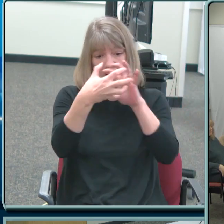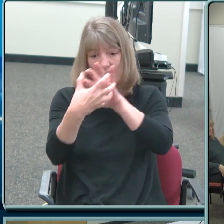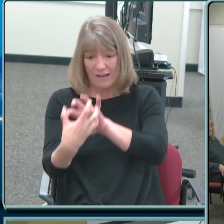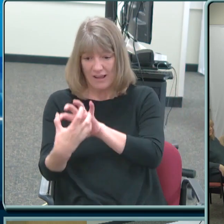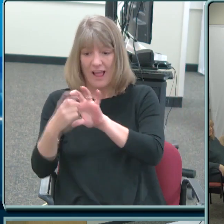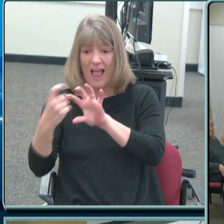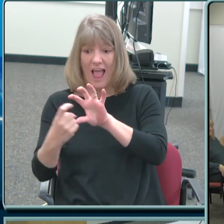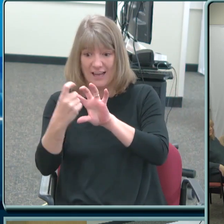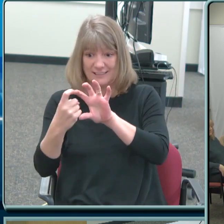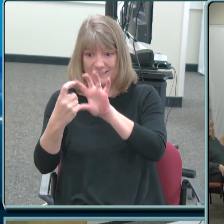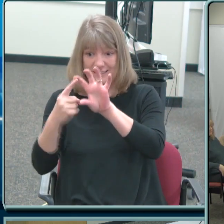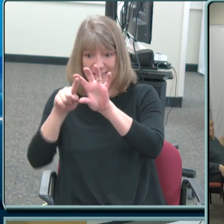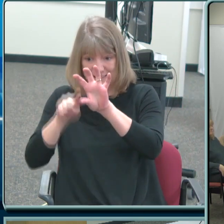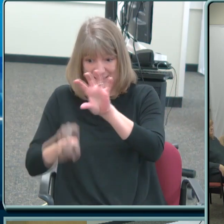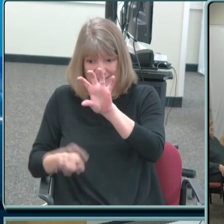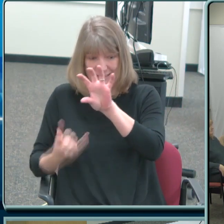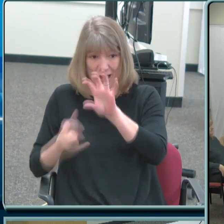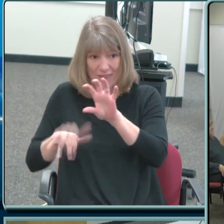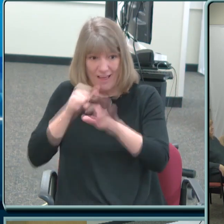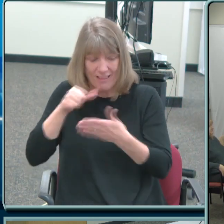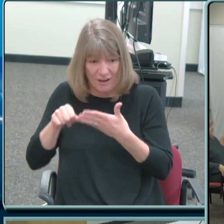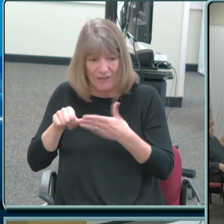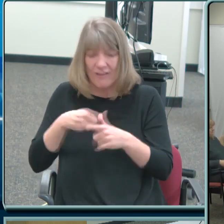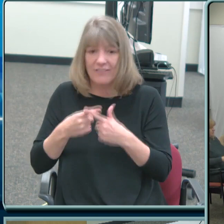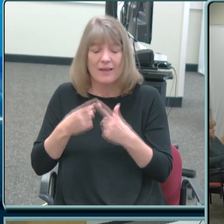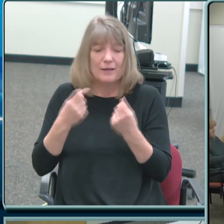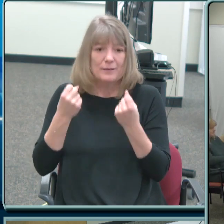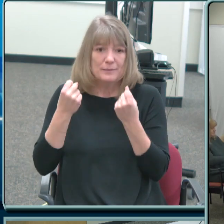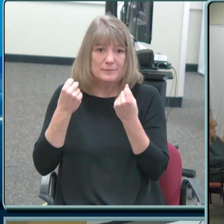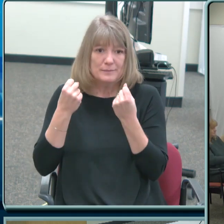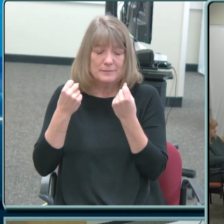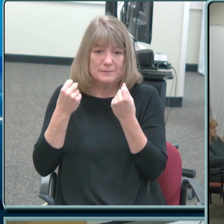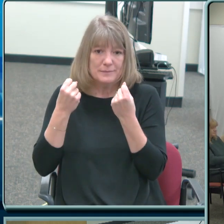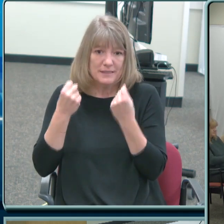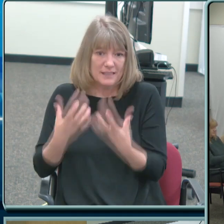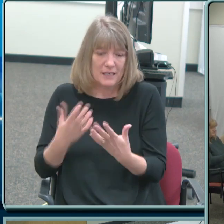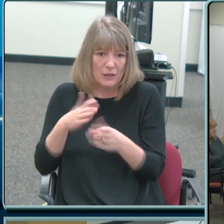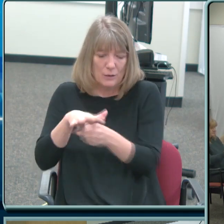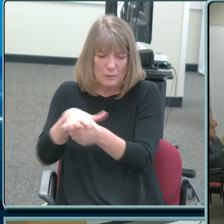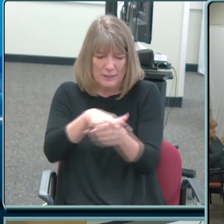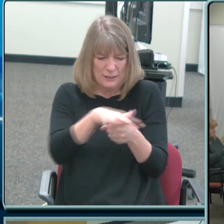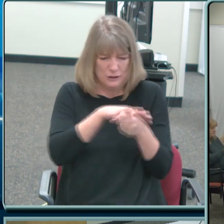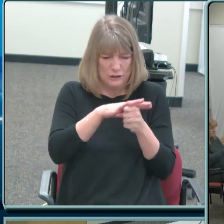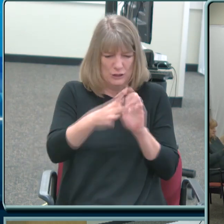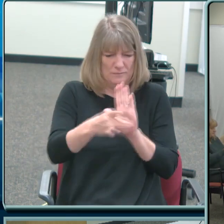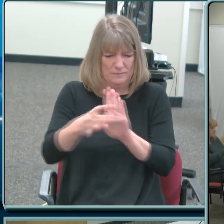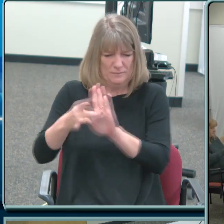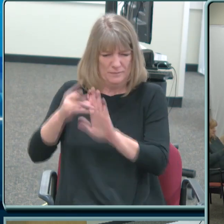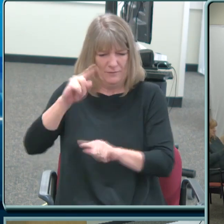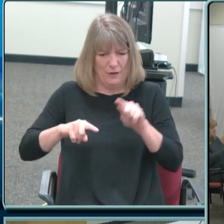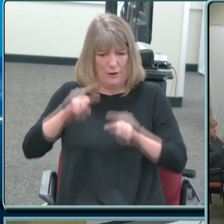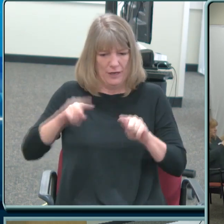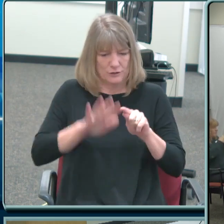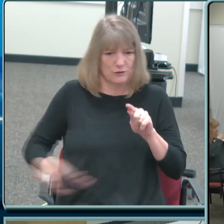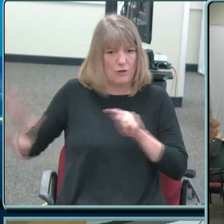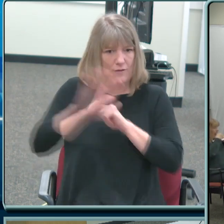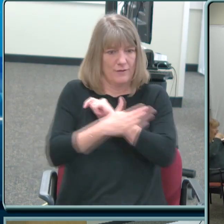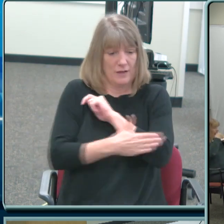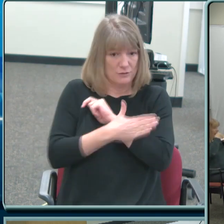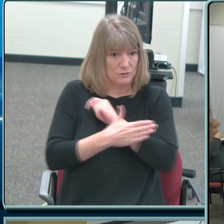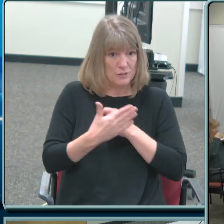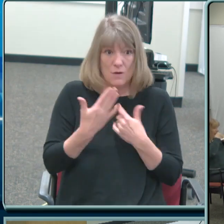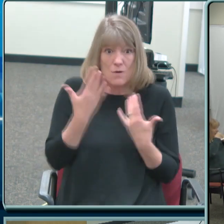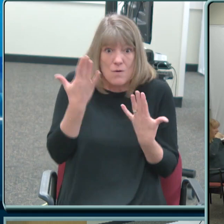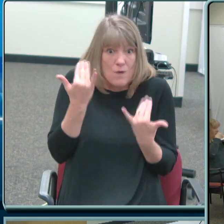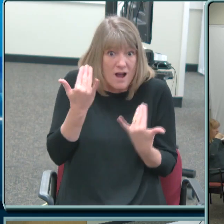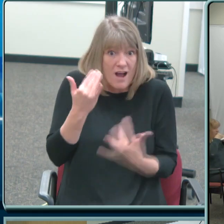going through those letters. And there's a lot of regional variation around the country. Why do we care